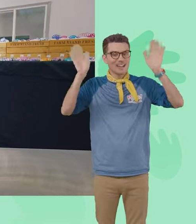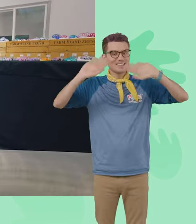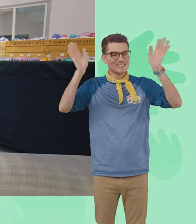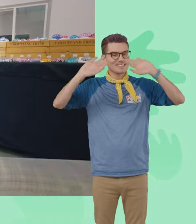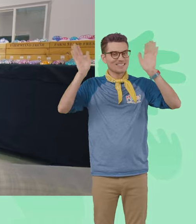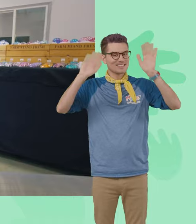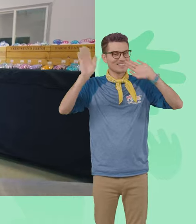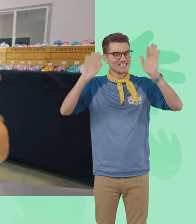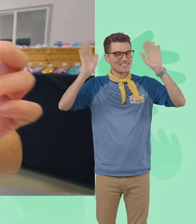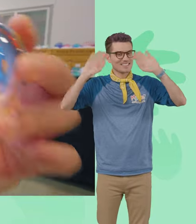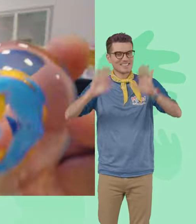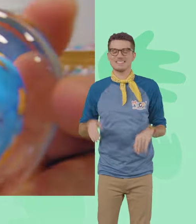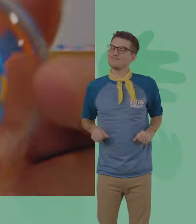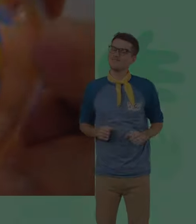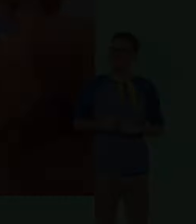Bye-bye.